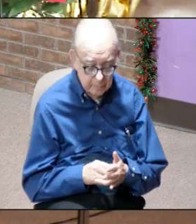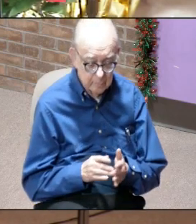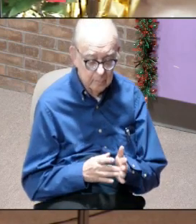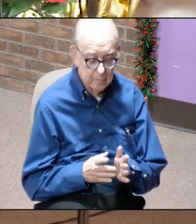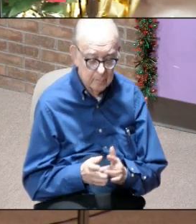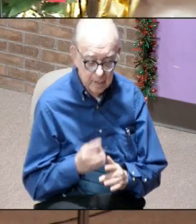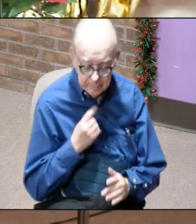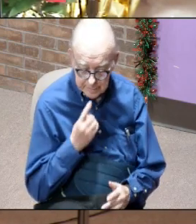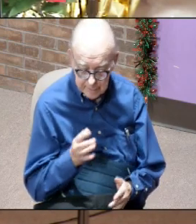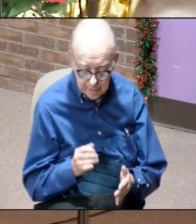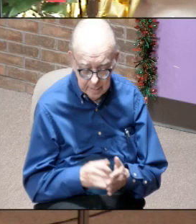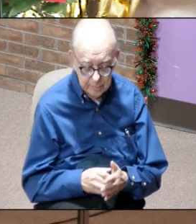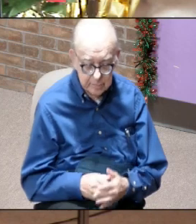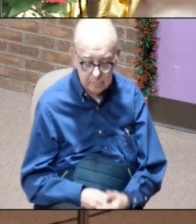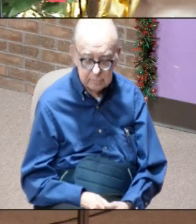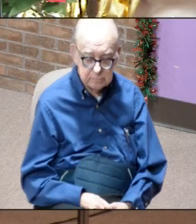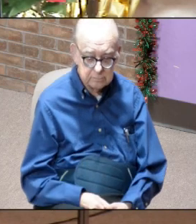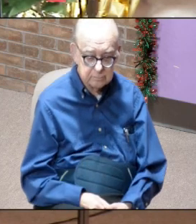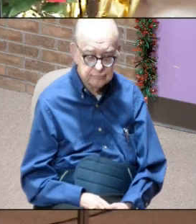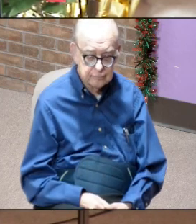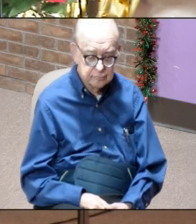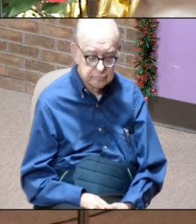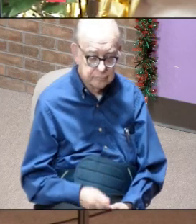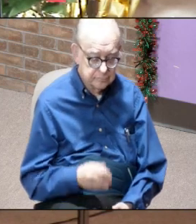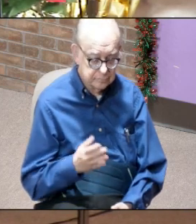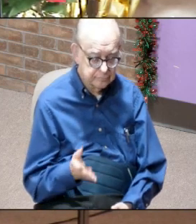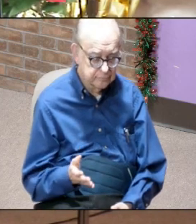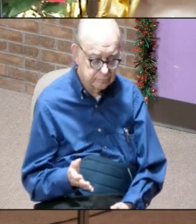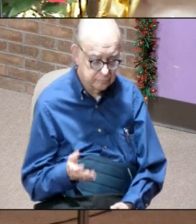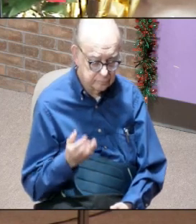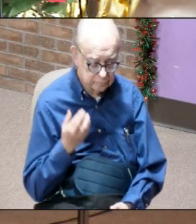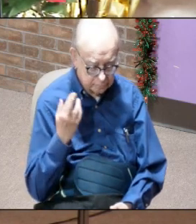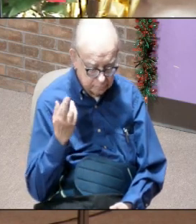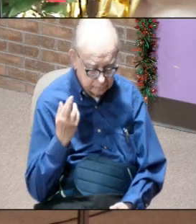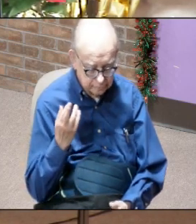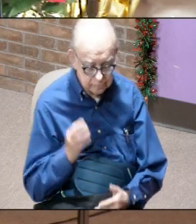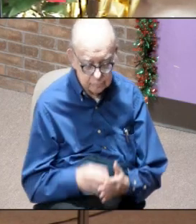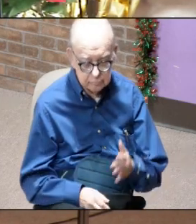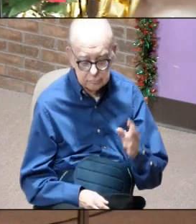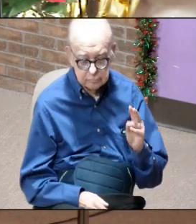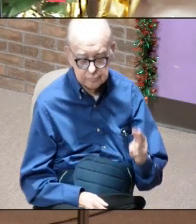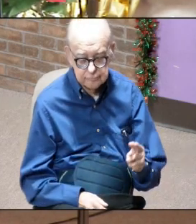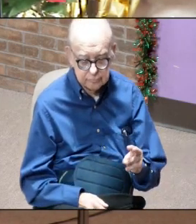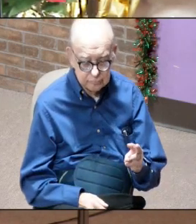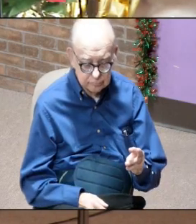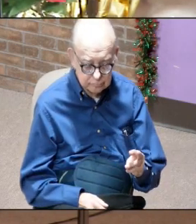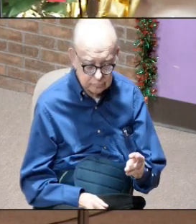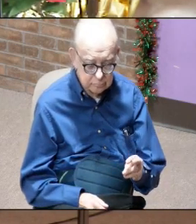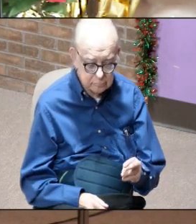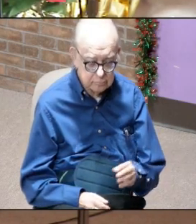saying. And this is what's here. So in Revelation chapter 6, verses